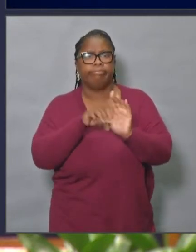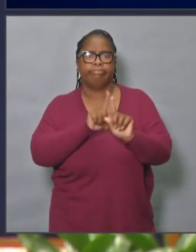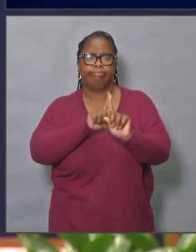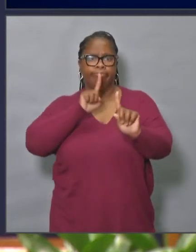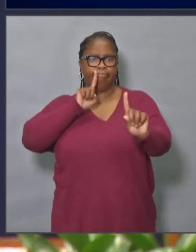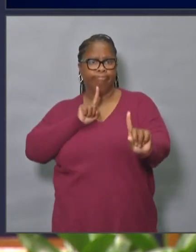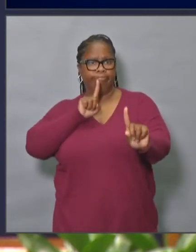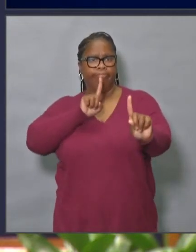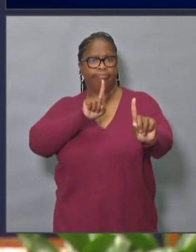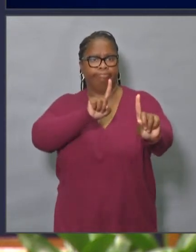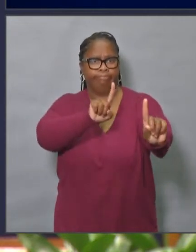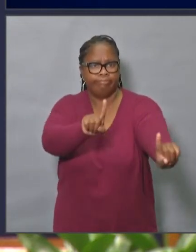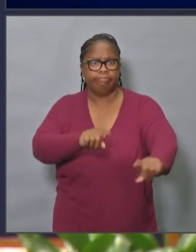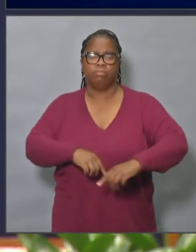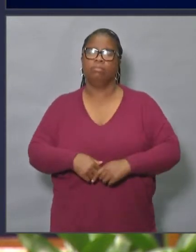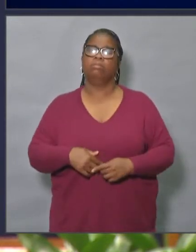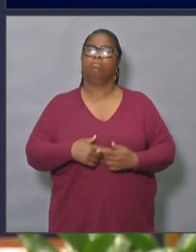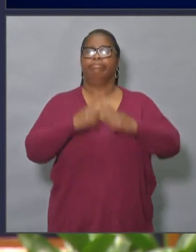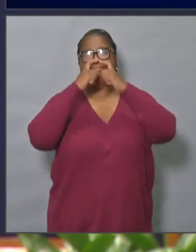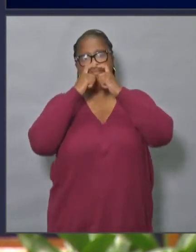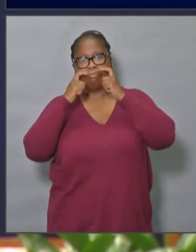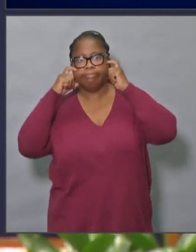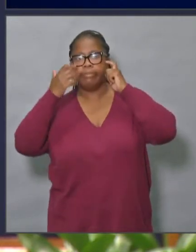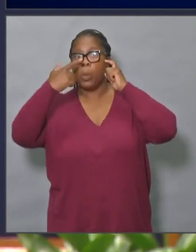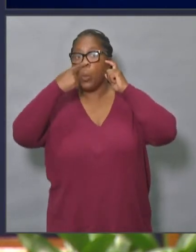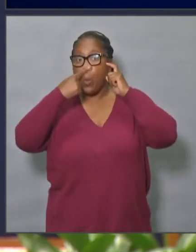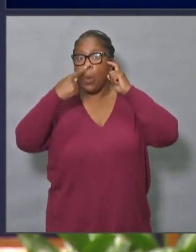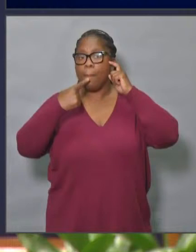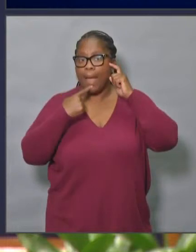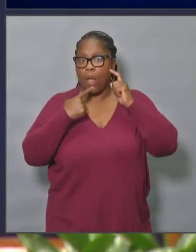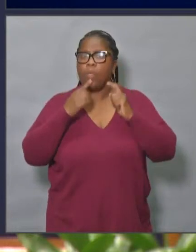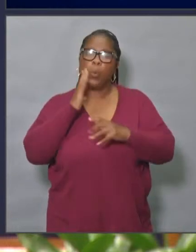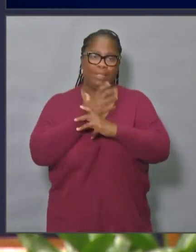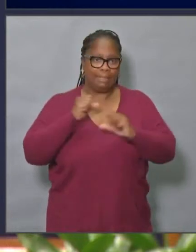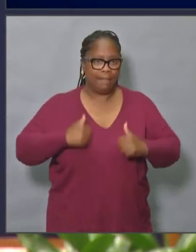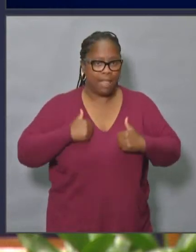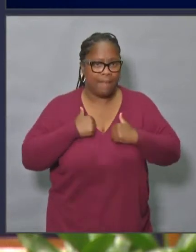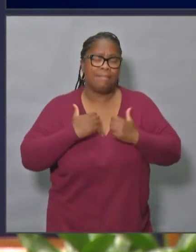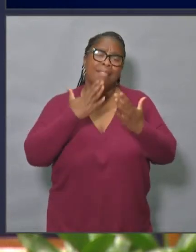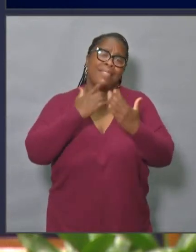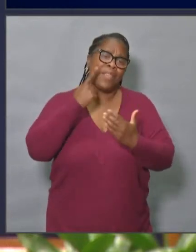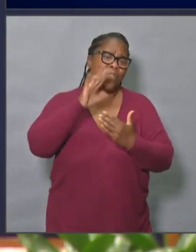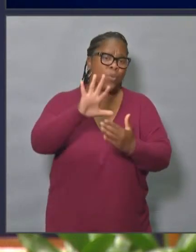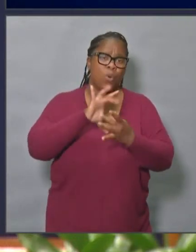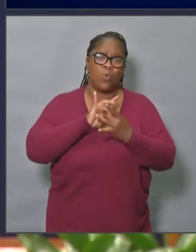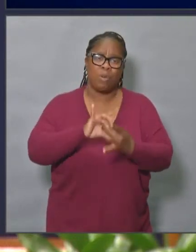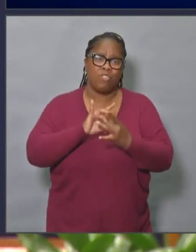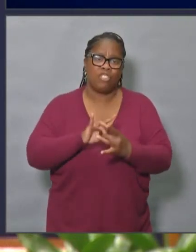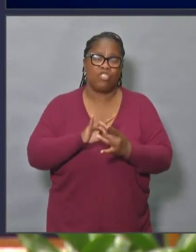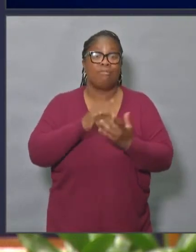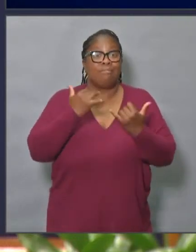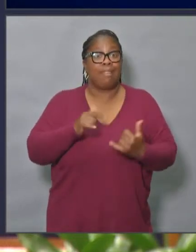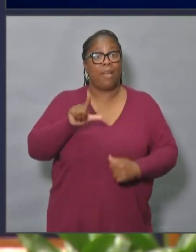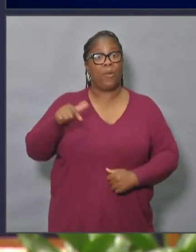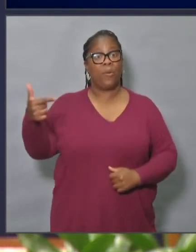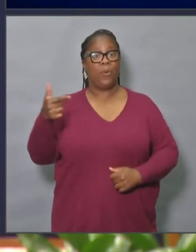covered. This is saving lives, and I thank you for all of your cooperation. And now we'll go to Dr.